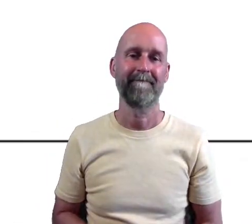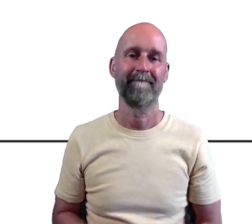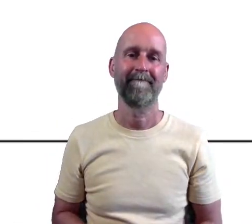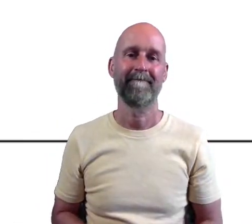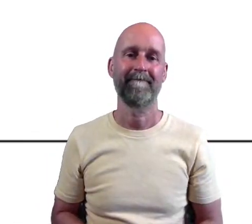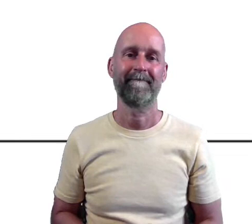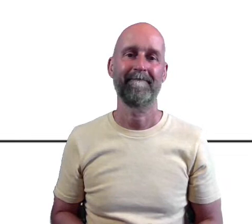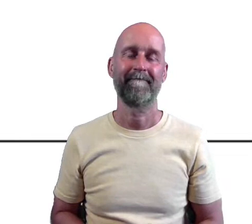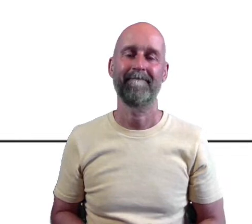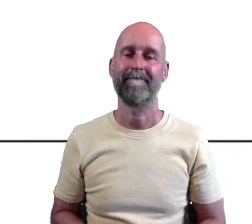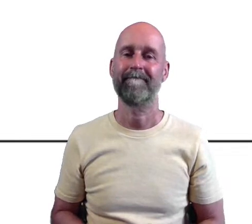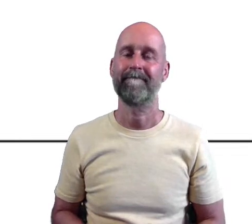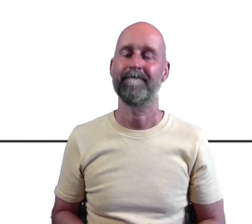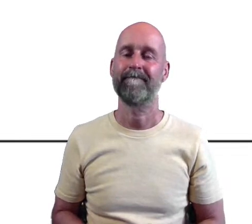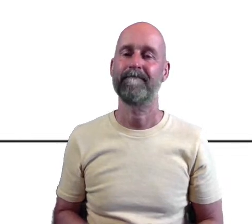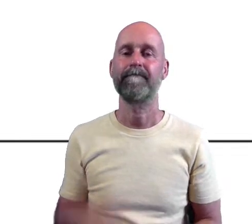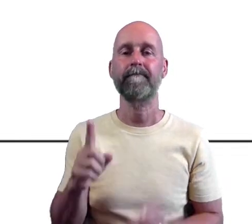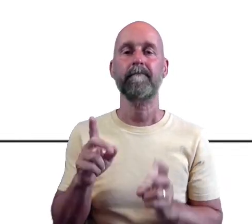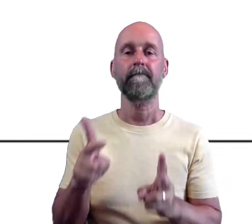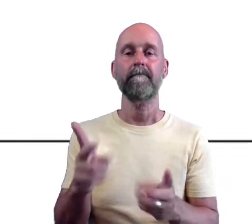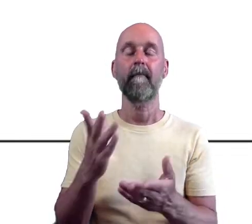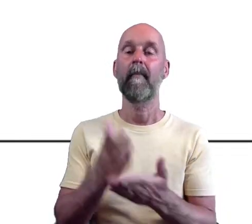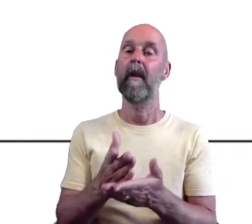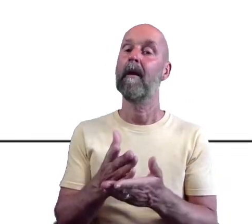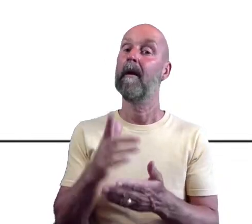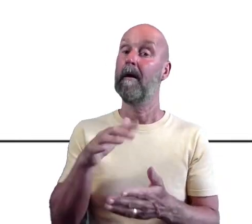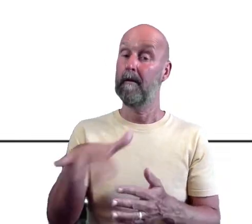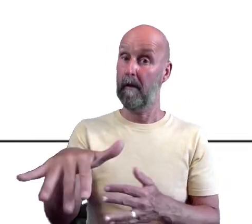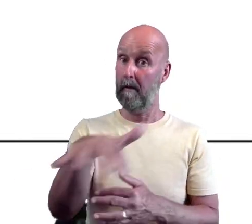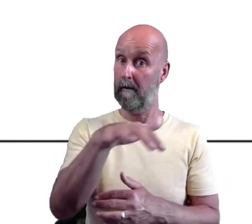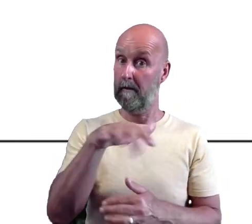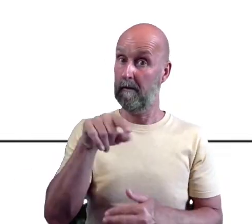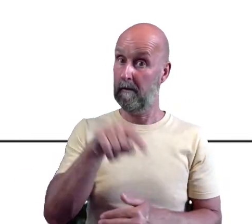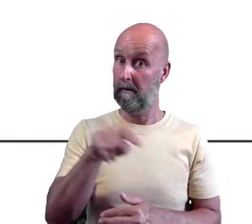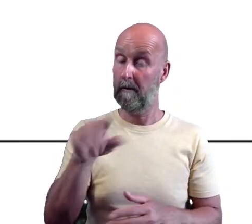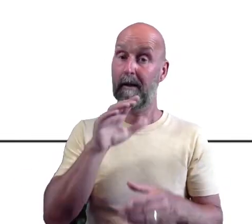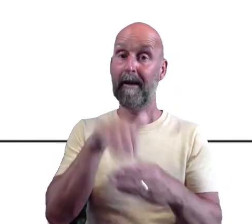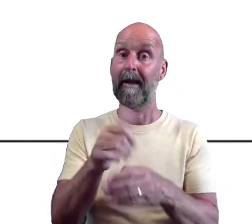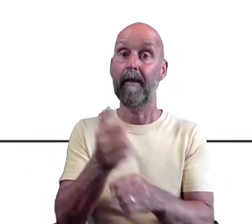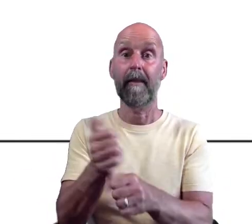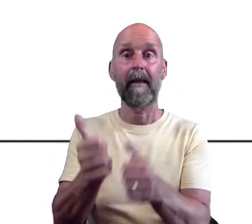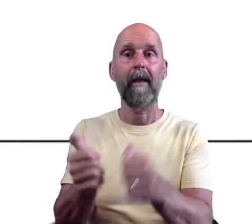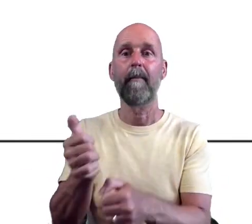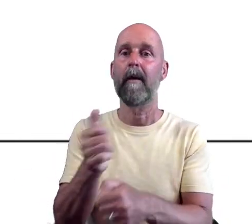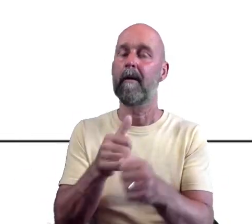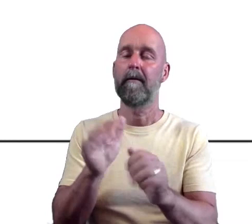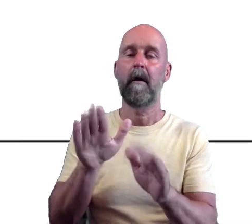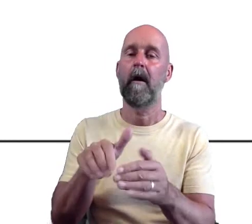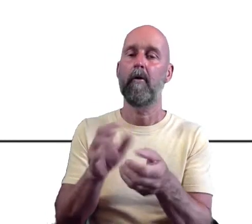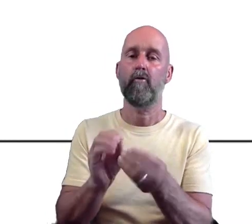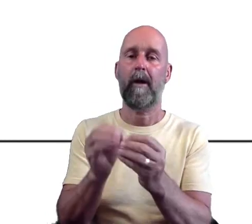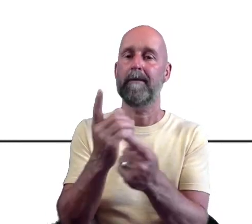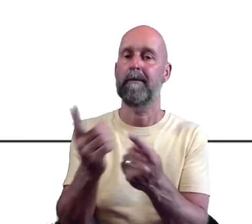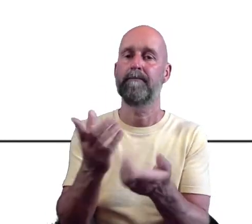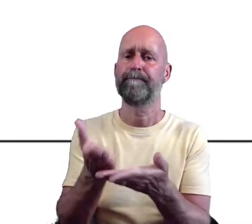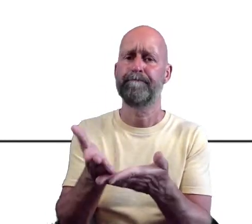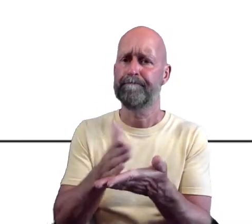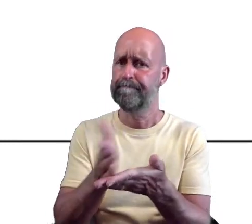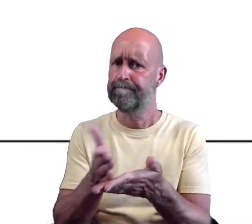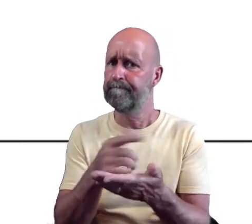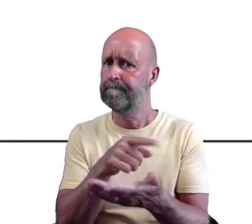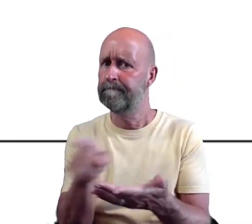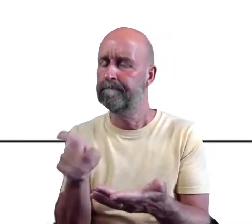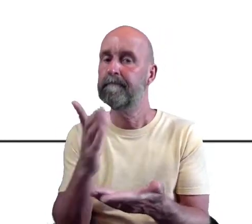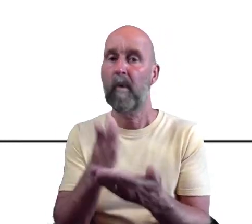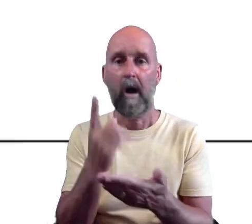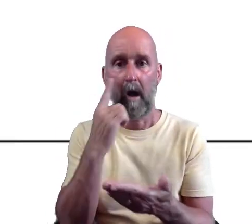So one way is to create ambiguity around the things that are considered part of the game and the things that are just considered part of everyday life, part of the chance of